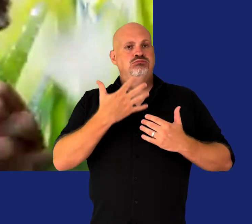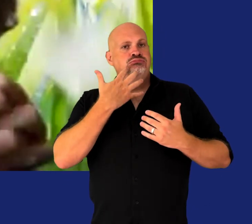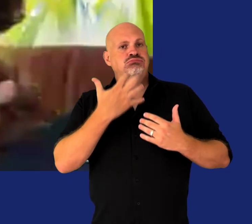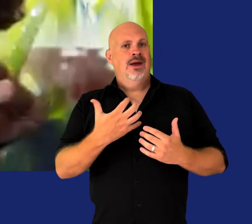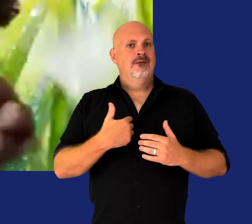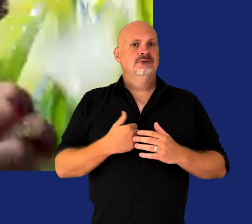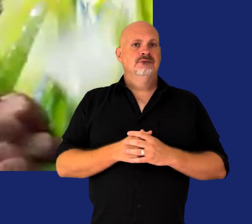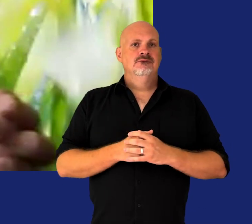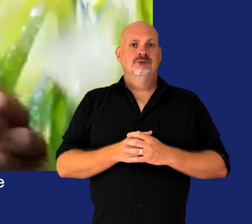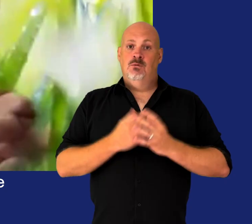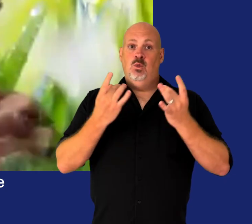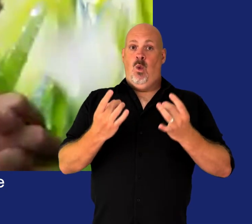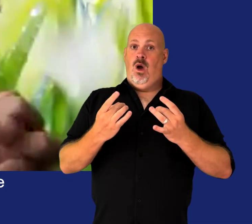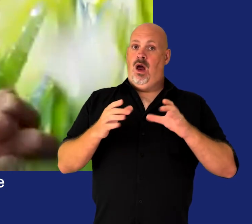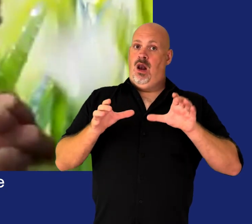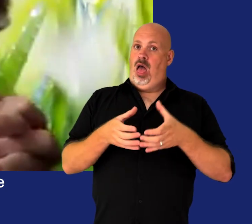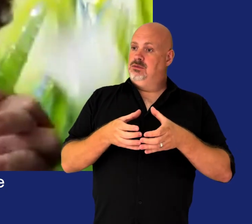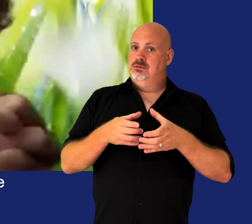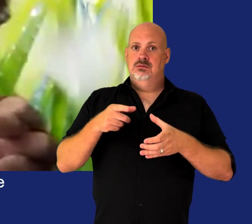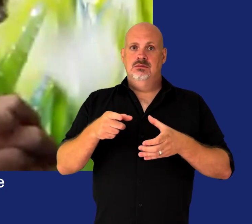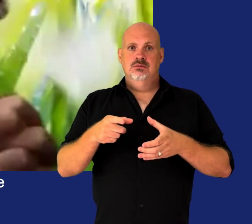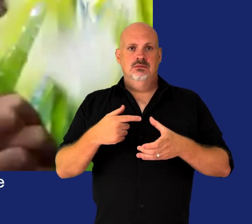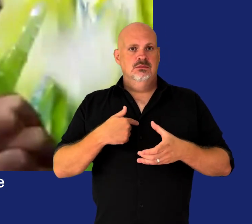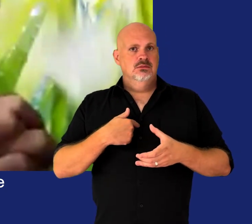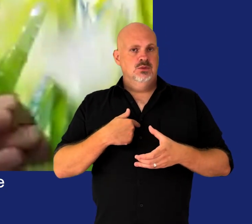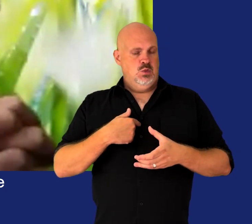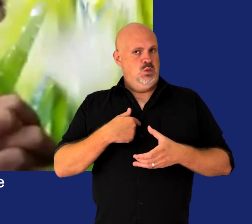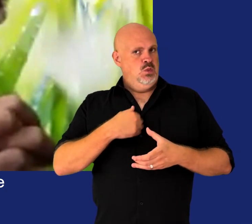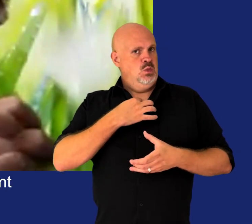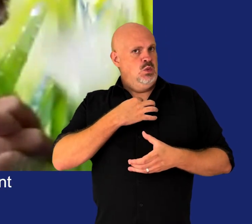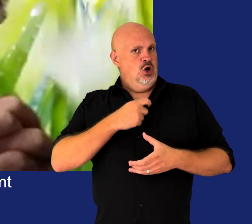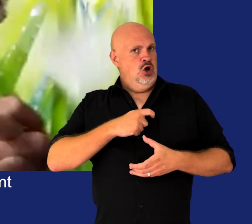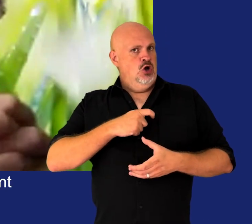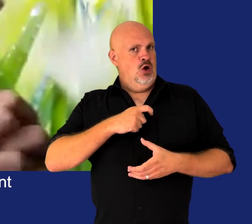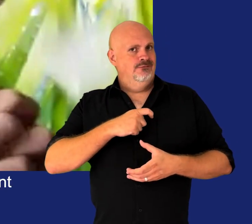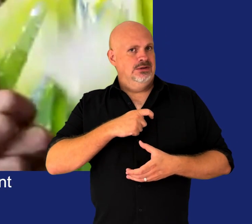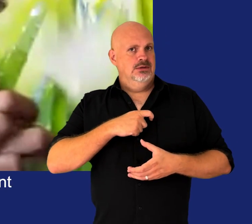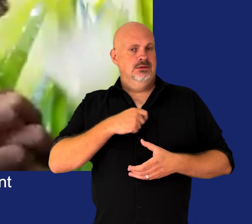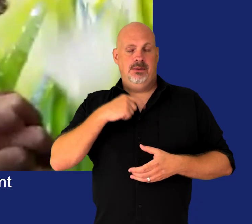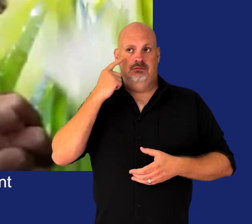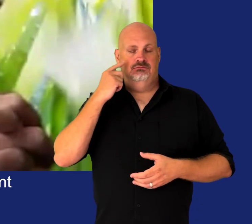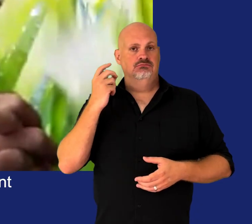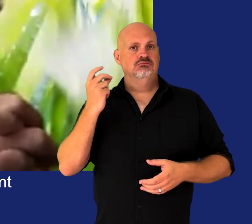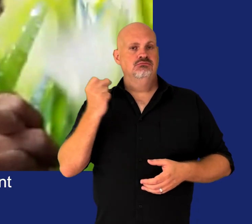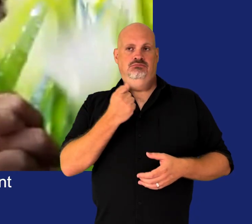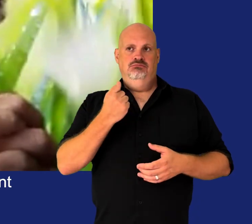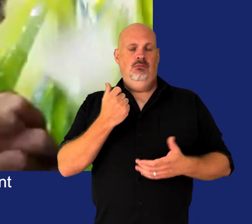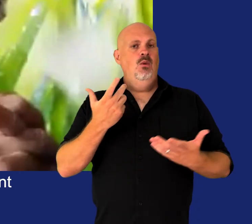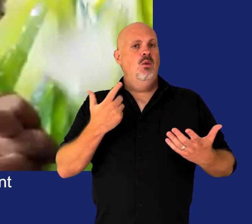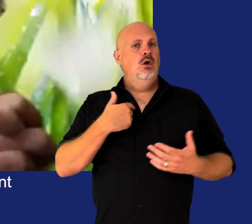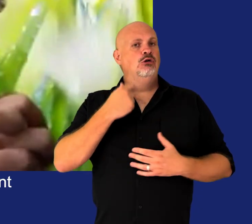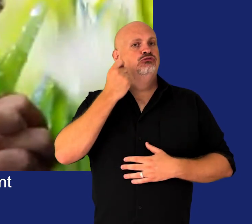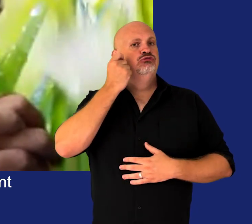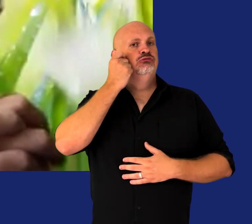safer now. The yoga class gave me a massive boost in confidence, and I had a bit of a light bulb moment